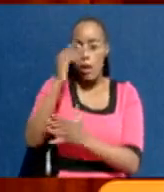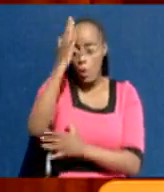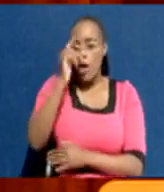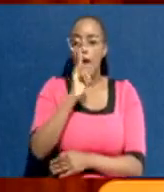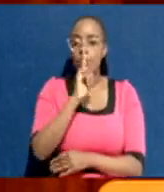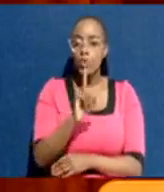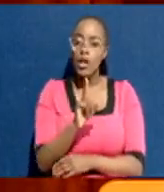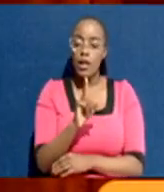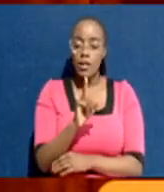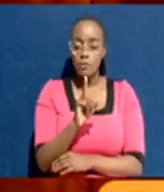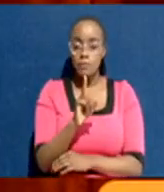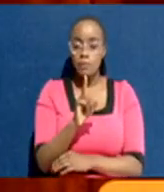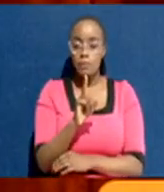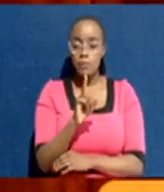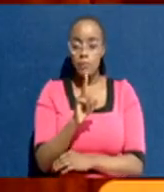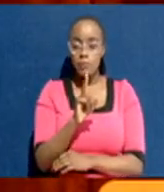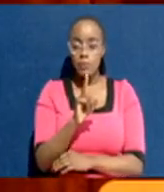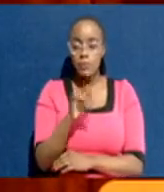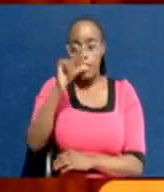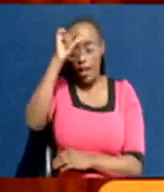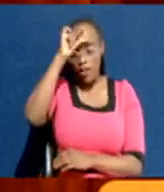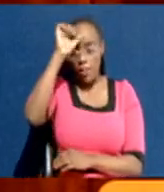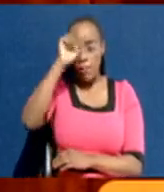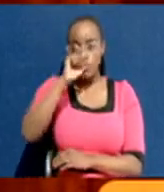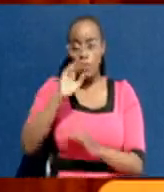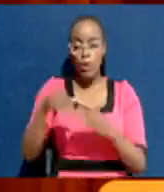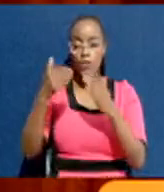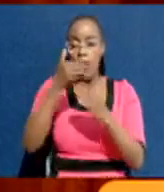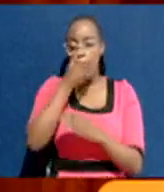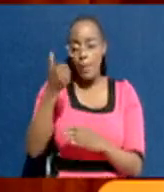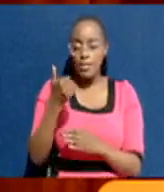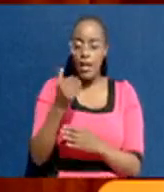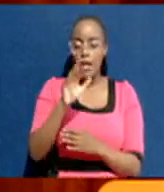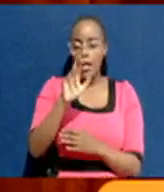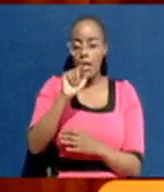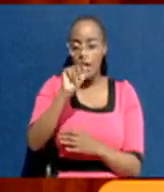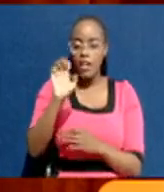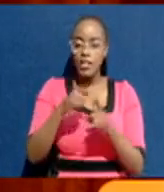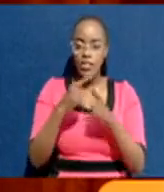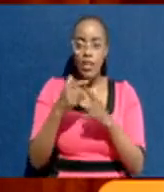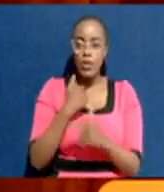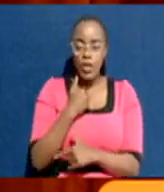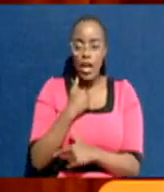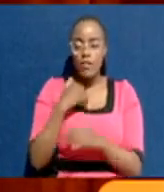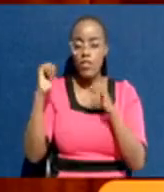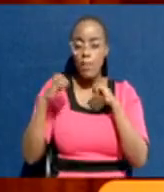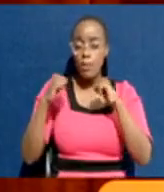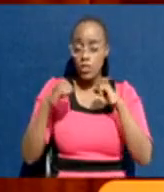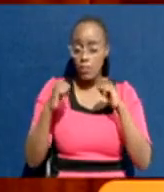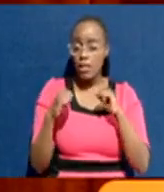sure the government can offer a better rate, then we'll have the